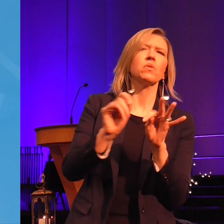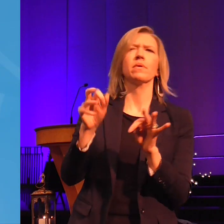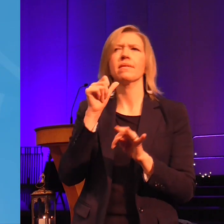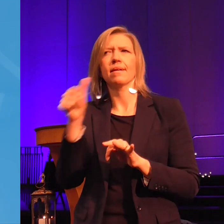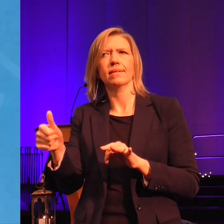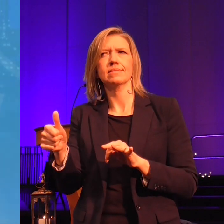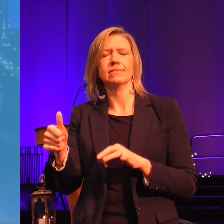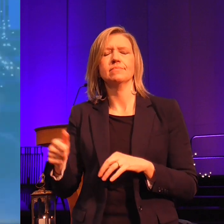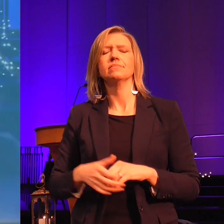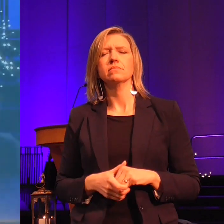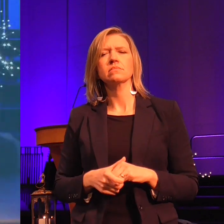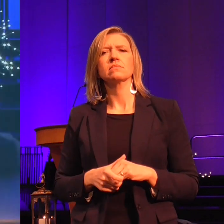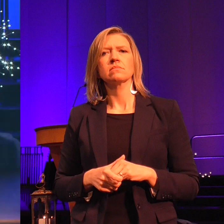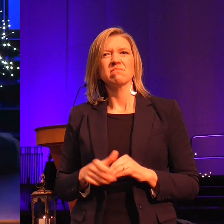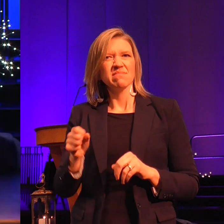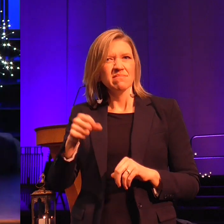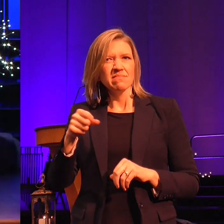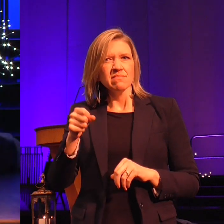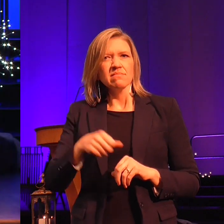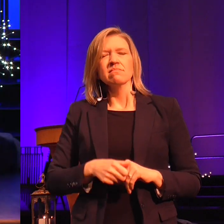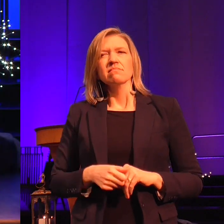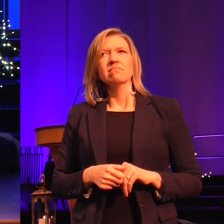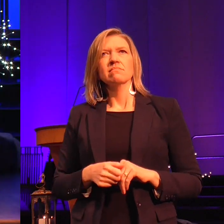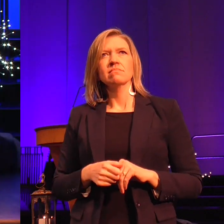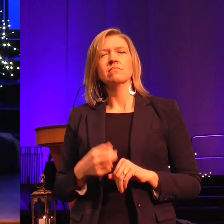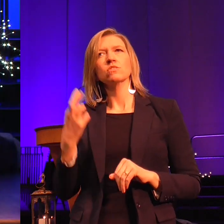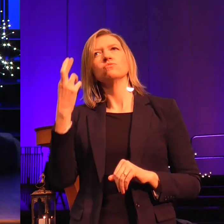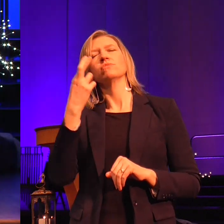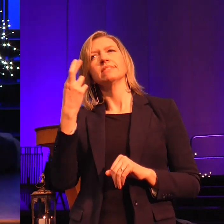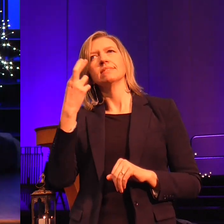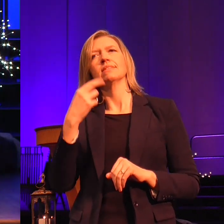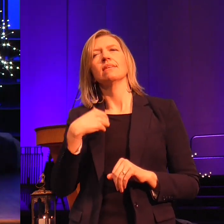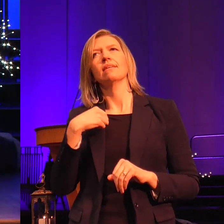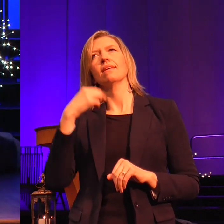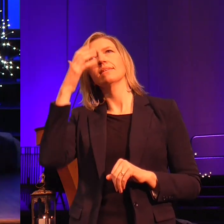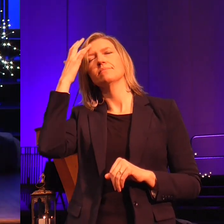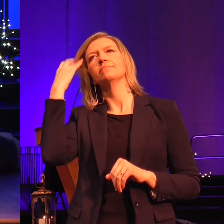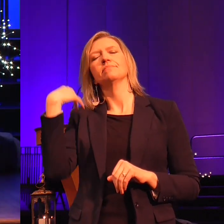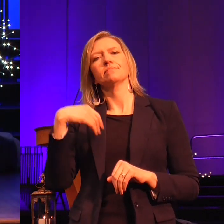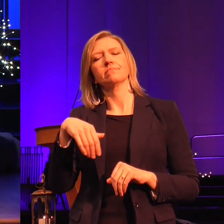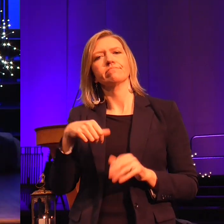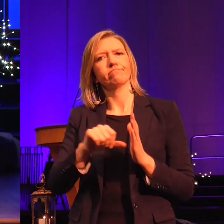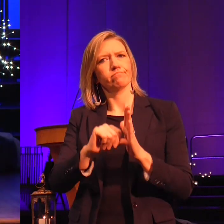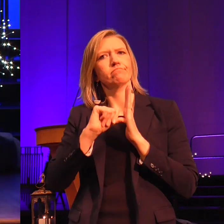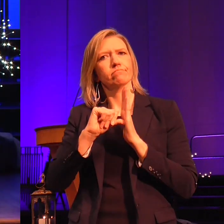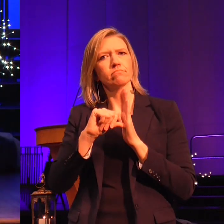Yeah. The reason I think this is so important is that